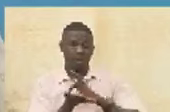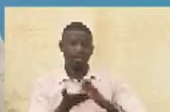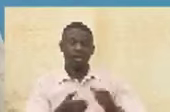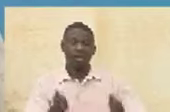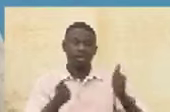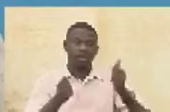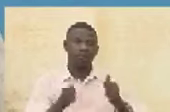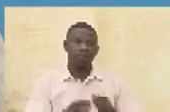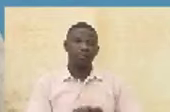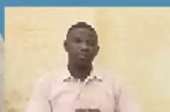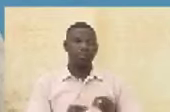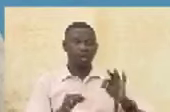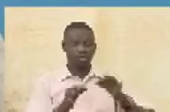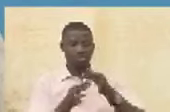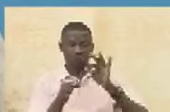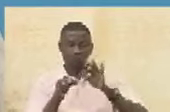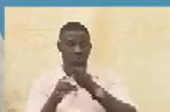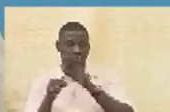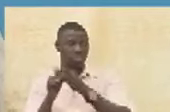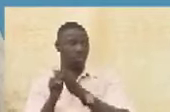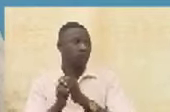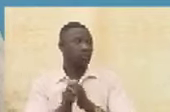an empty bag of rice, and sow it.